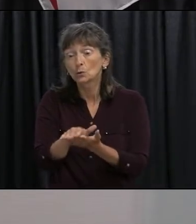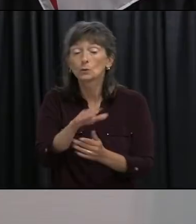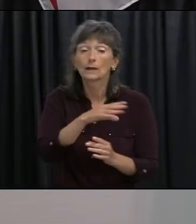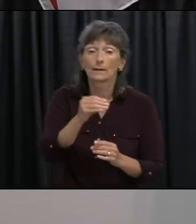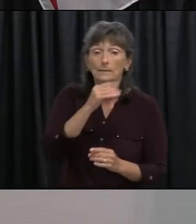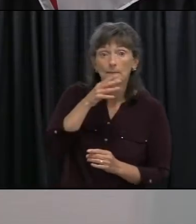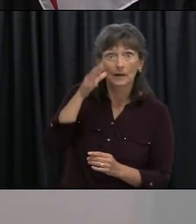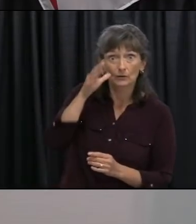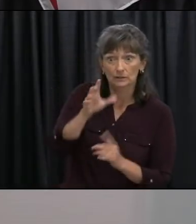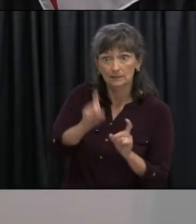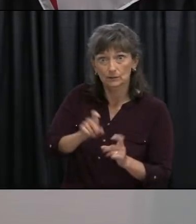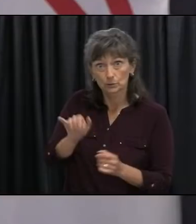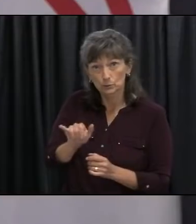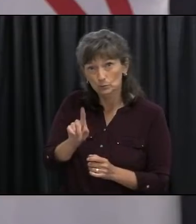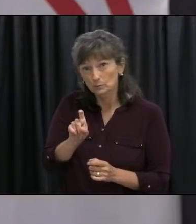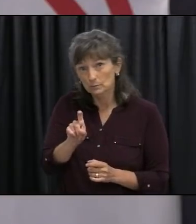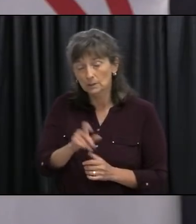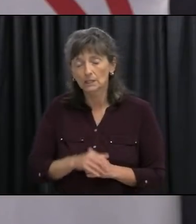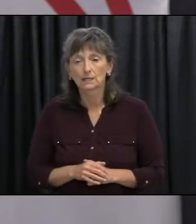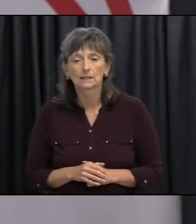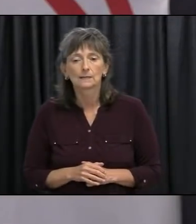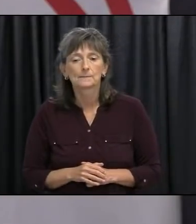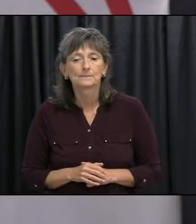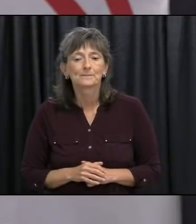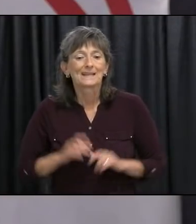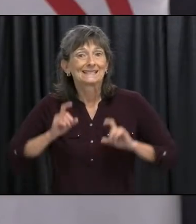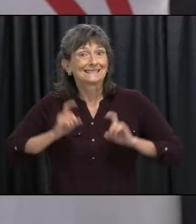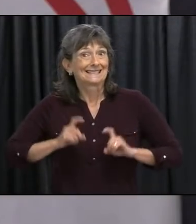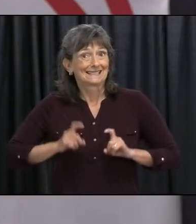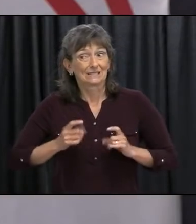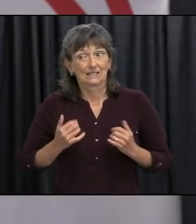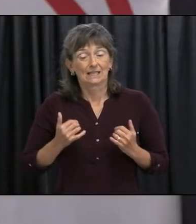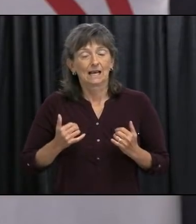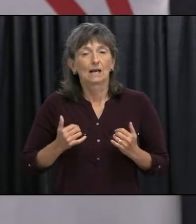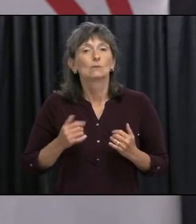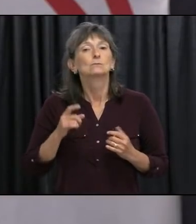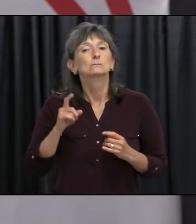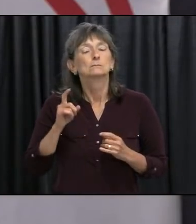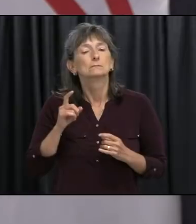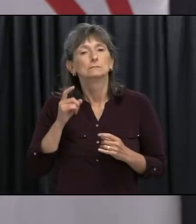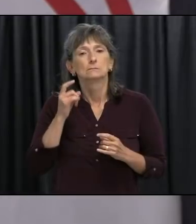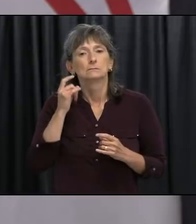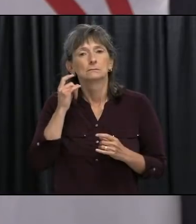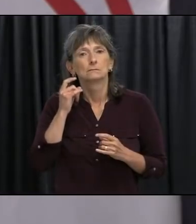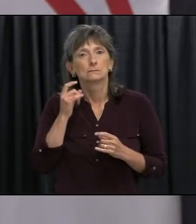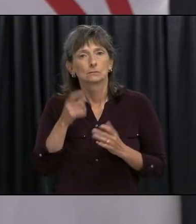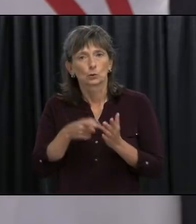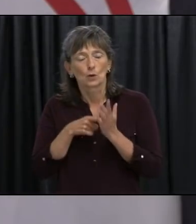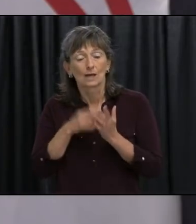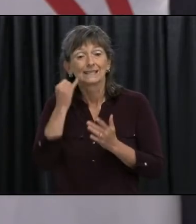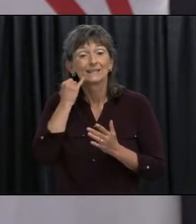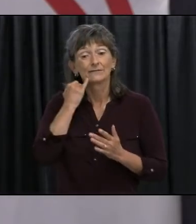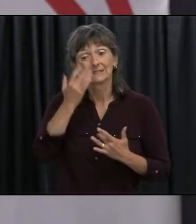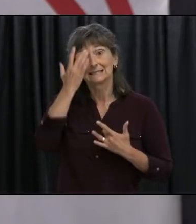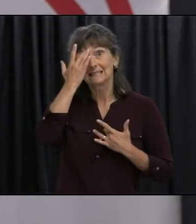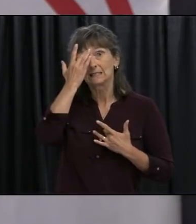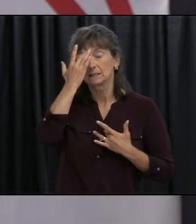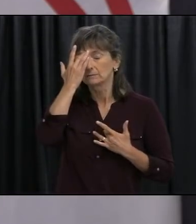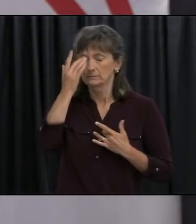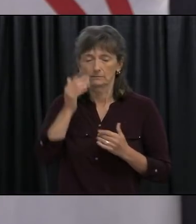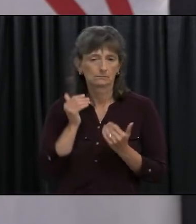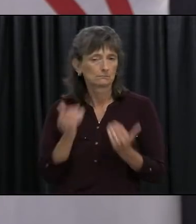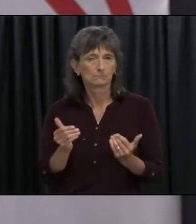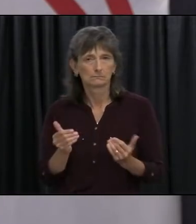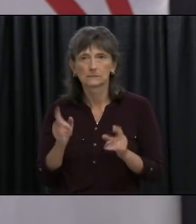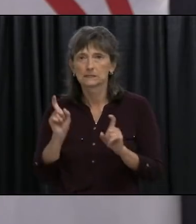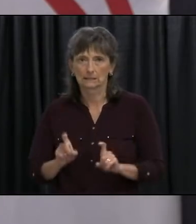staff? Well, testing right now is part of the requirement. I mean, if you're showing symptoms, you want to be tested for COVID-19, there's a